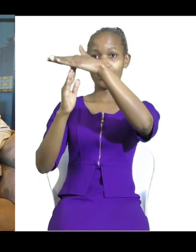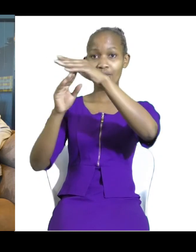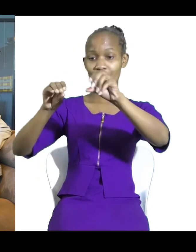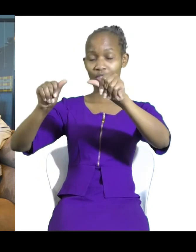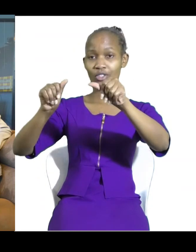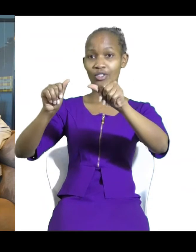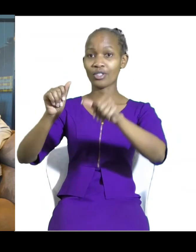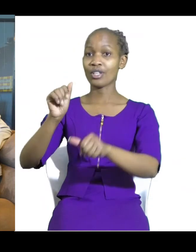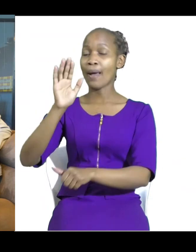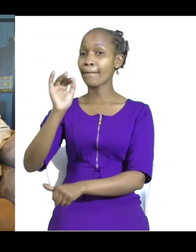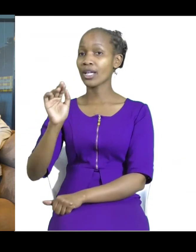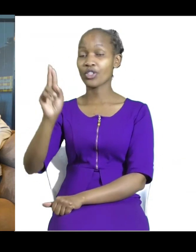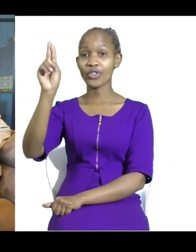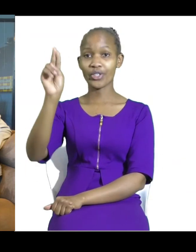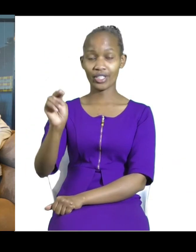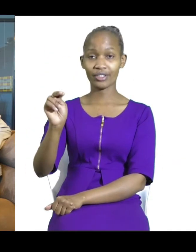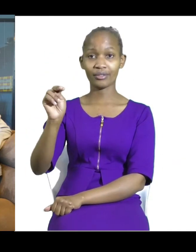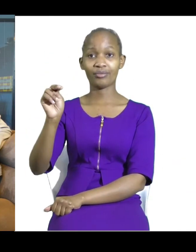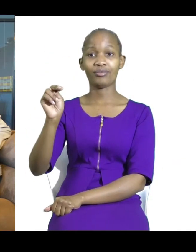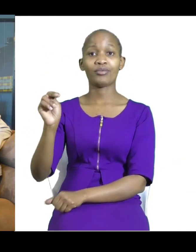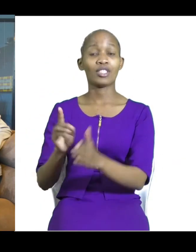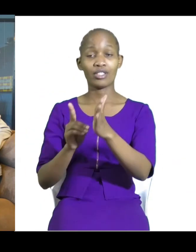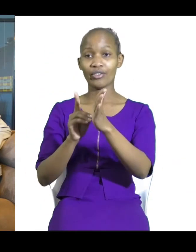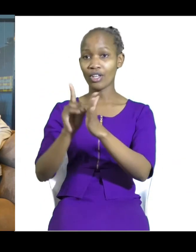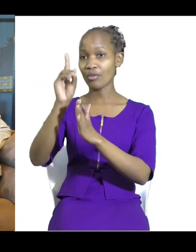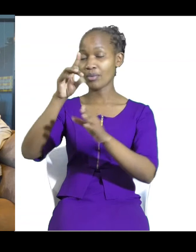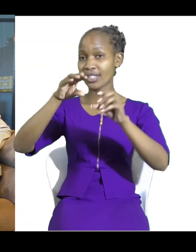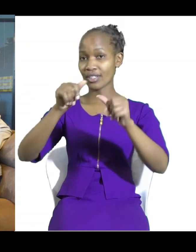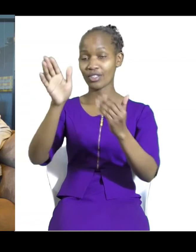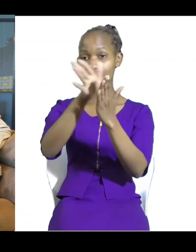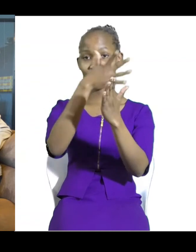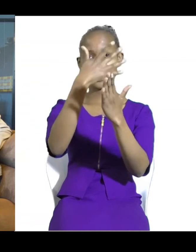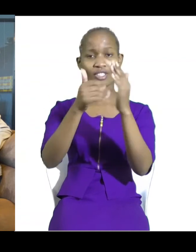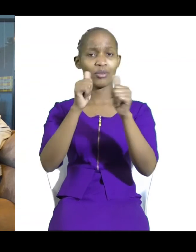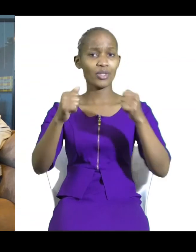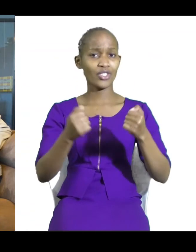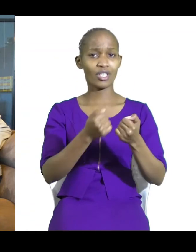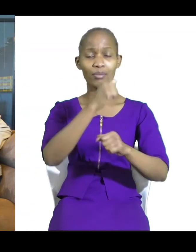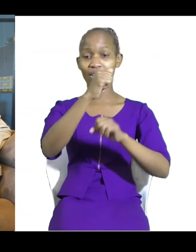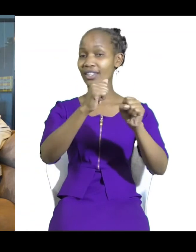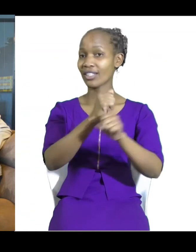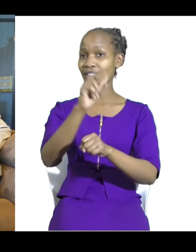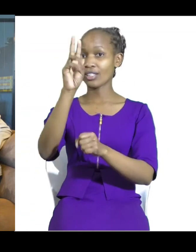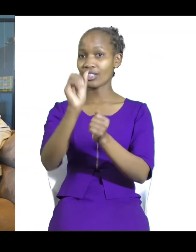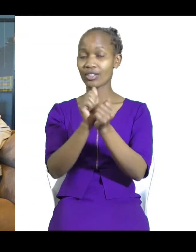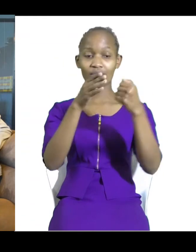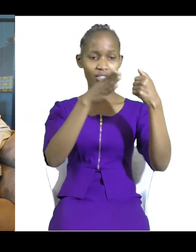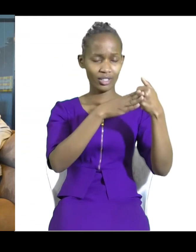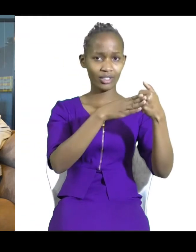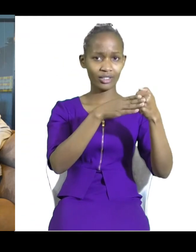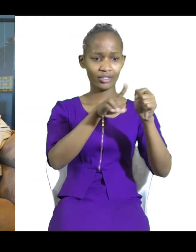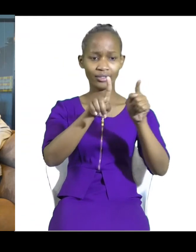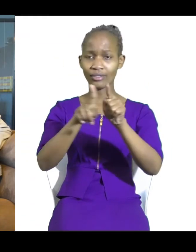top-ranked solutions by the United Nations Sustainable Development Solutions Network. That was in 2019.